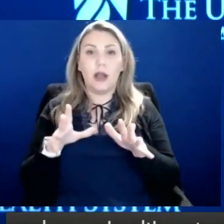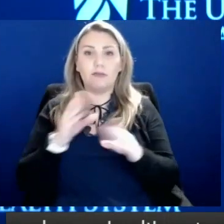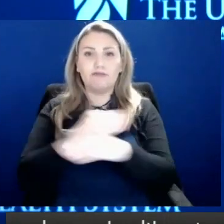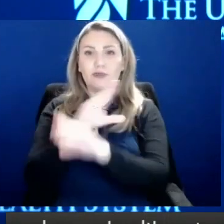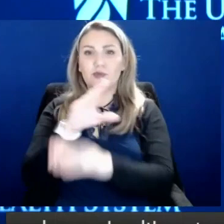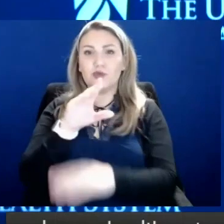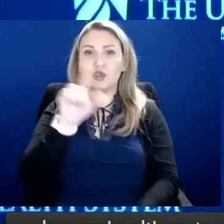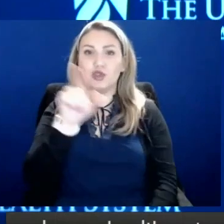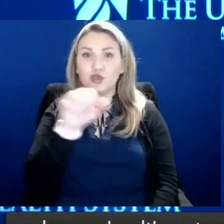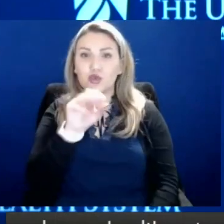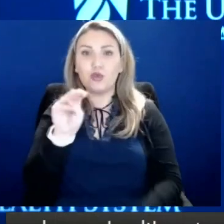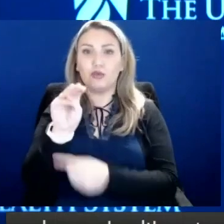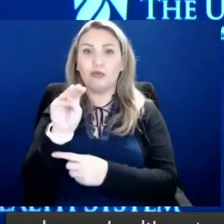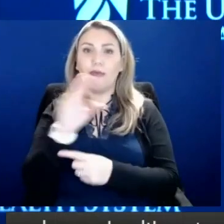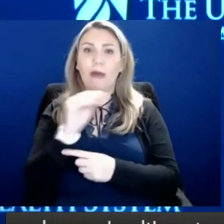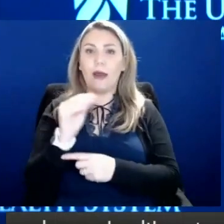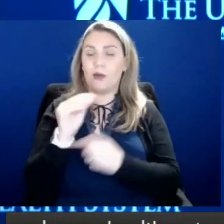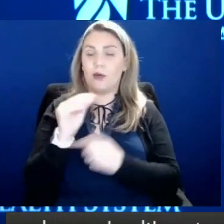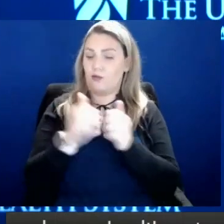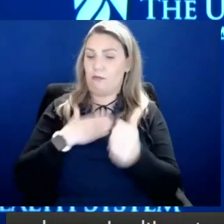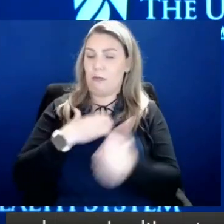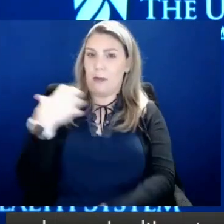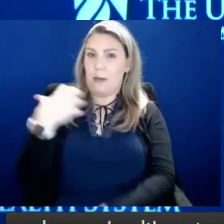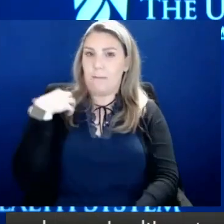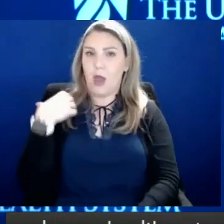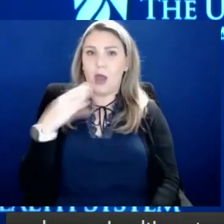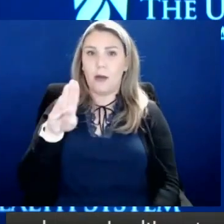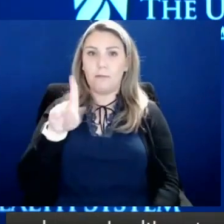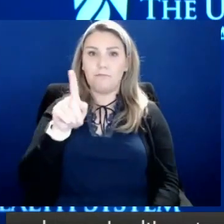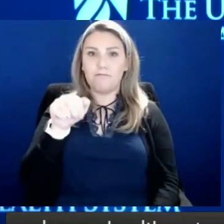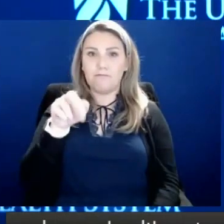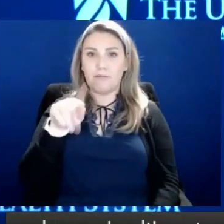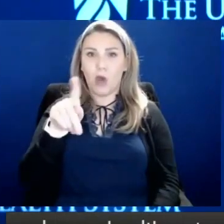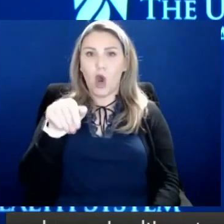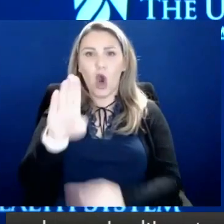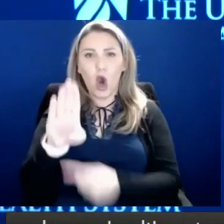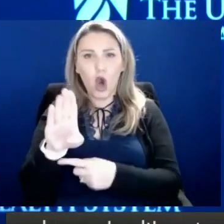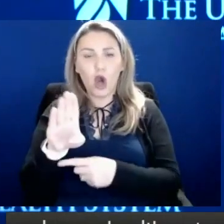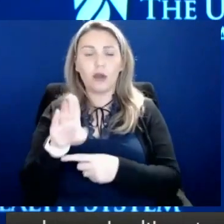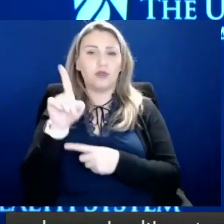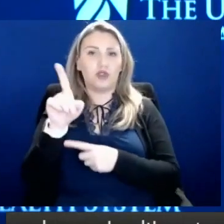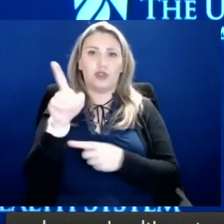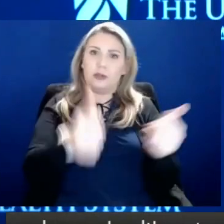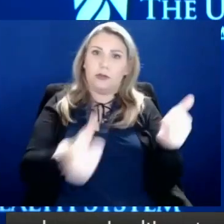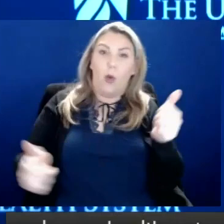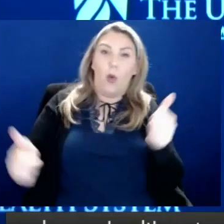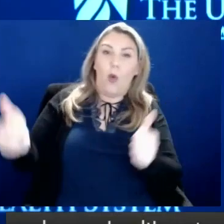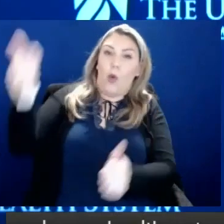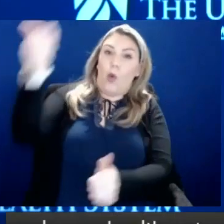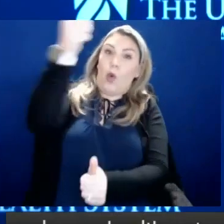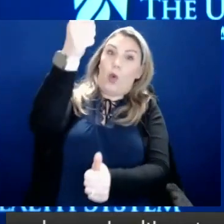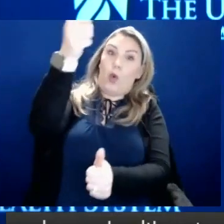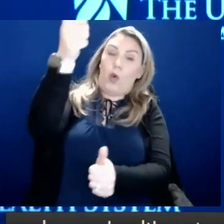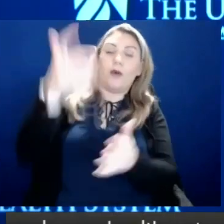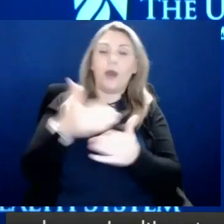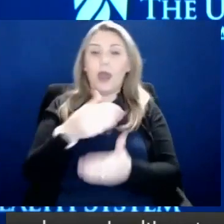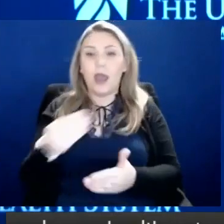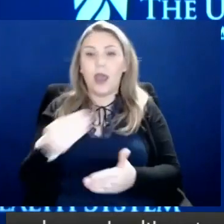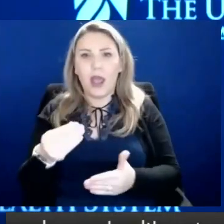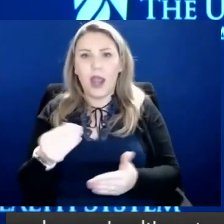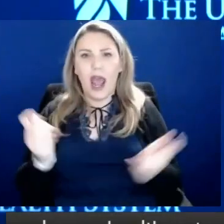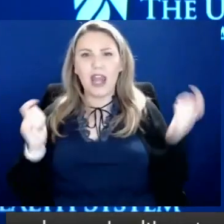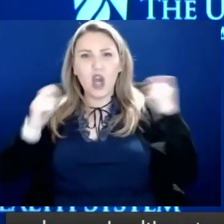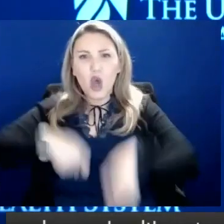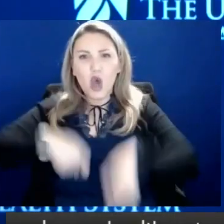and Barb MacArthur, who's a way high up, and I realized I'm wearing a robe